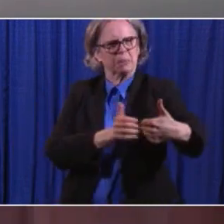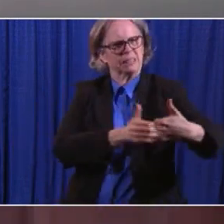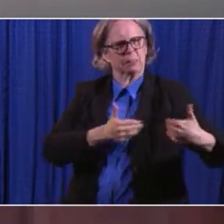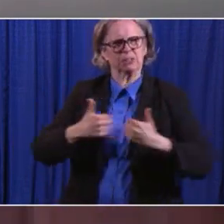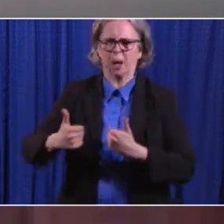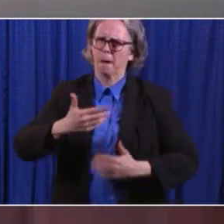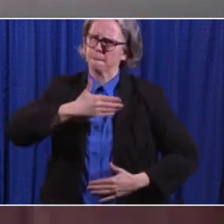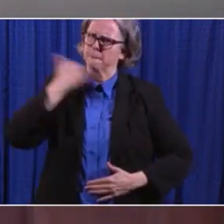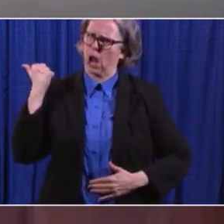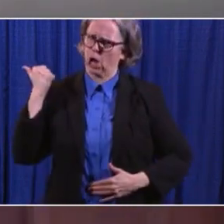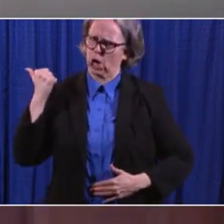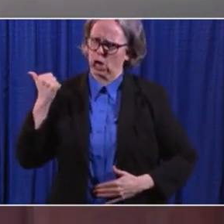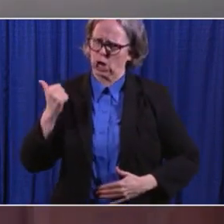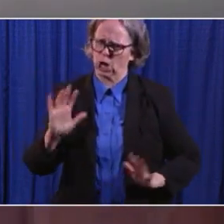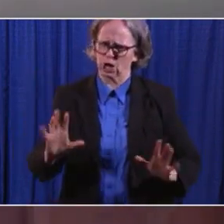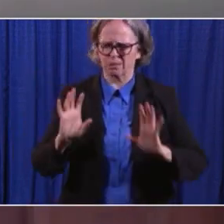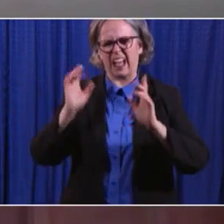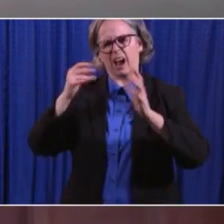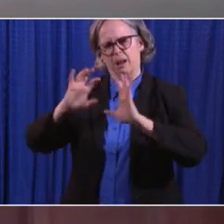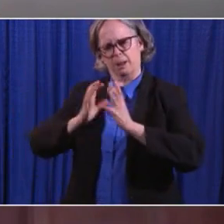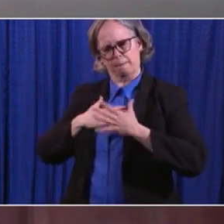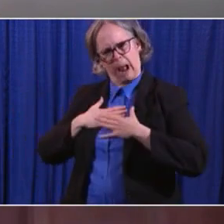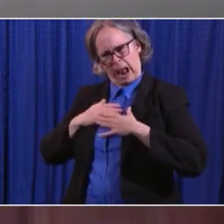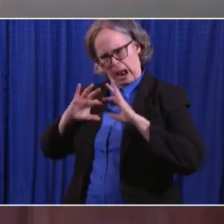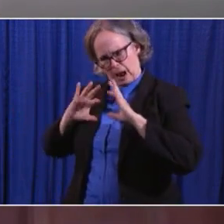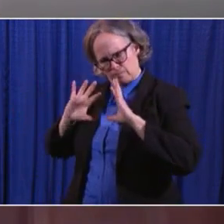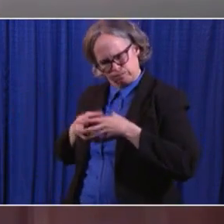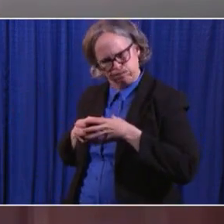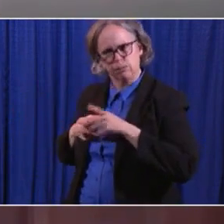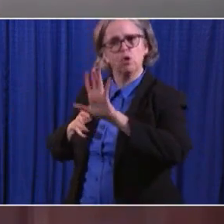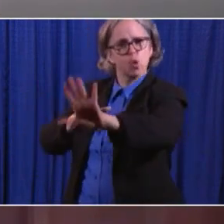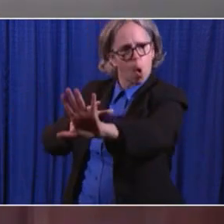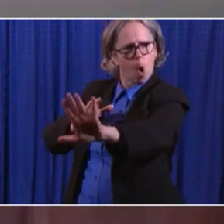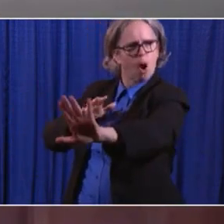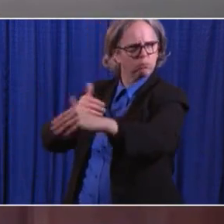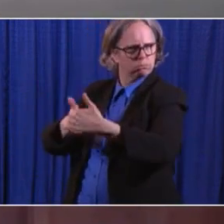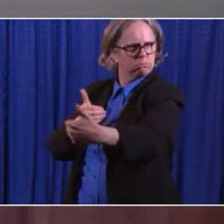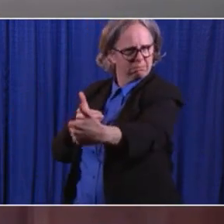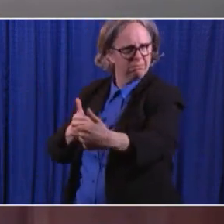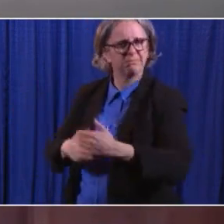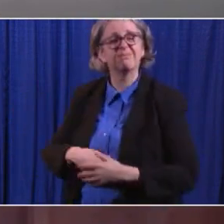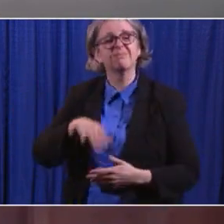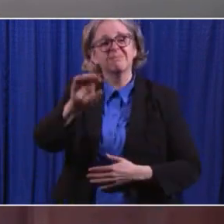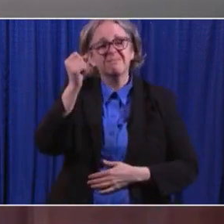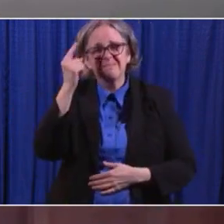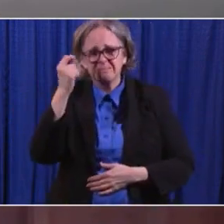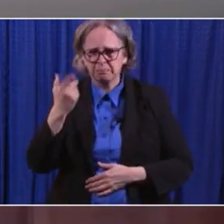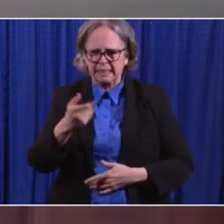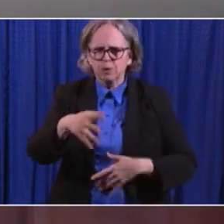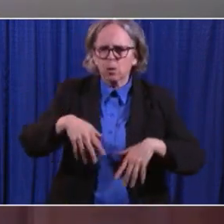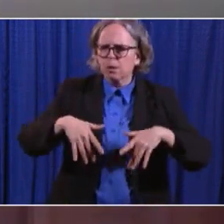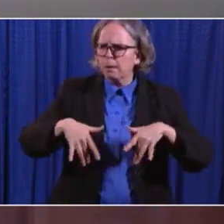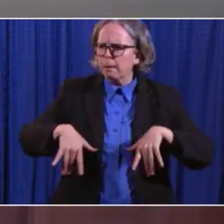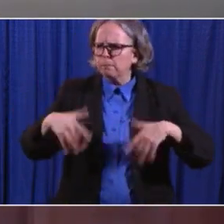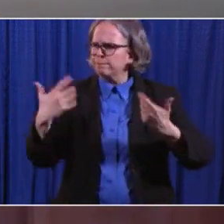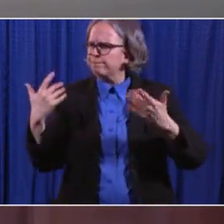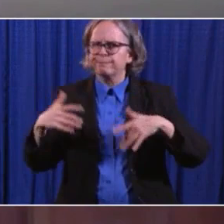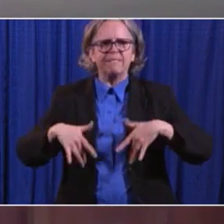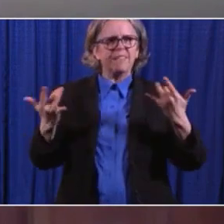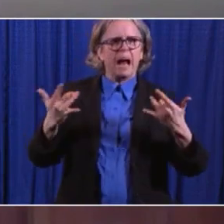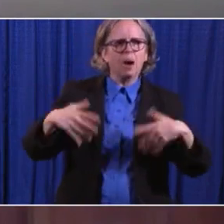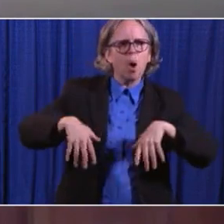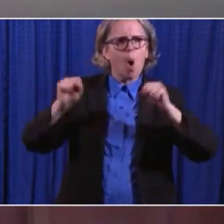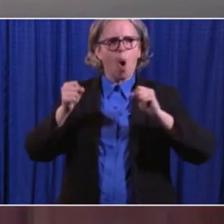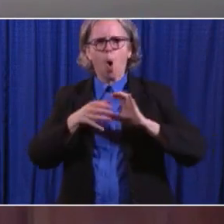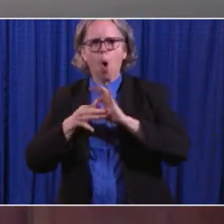When possible, event organizers and managers should provide one-way traffic in buildings or other areas to encourage social